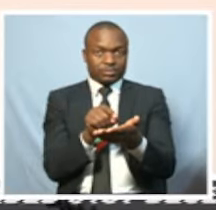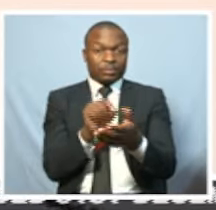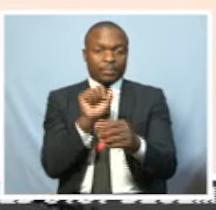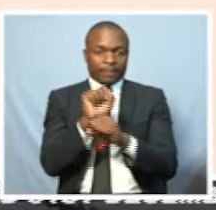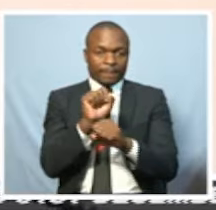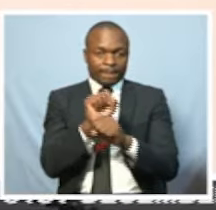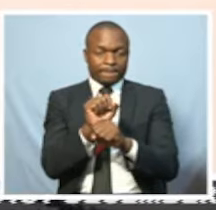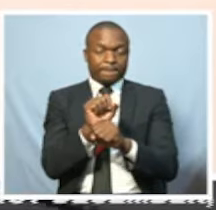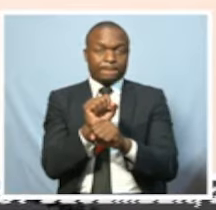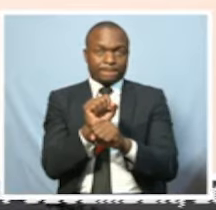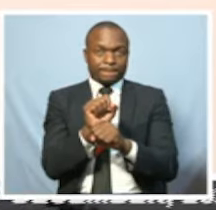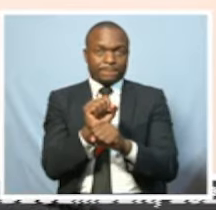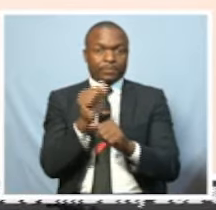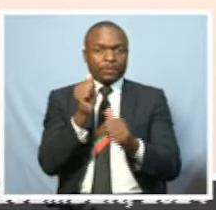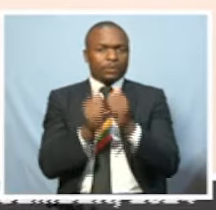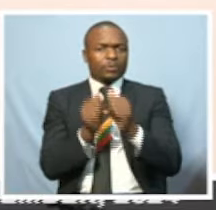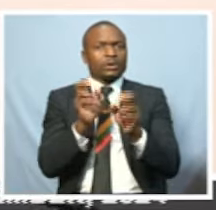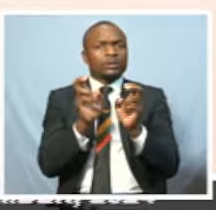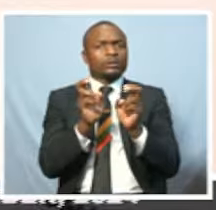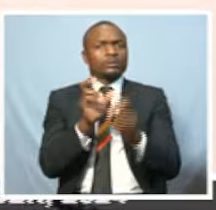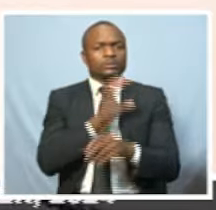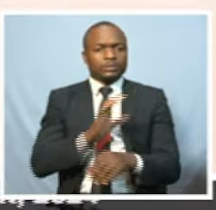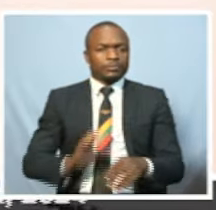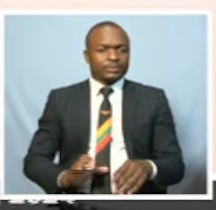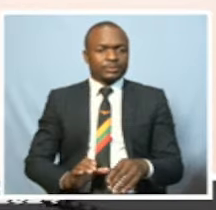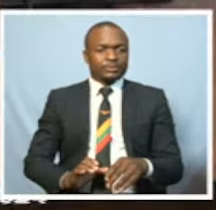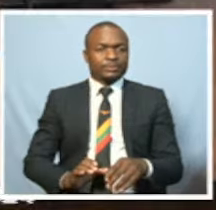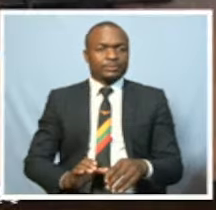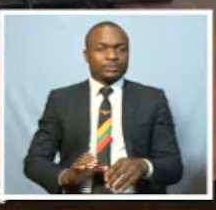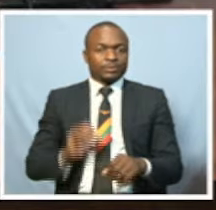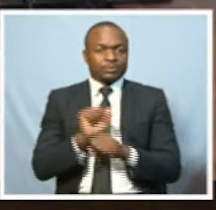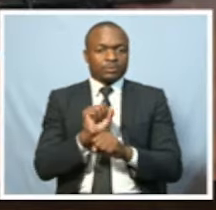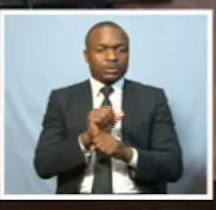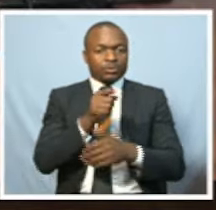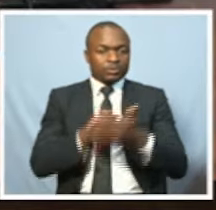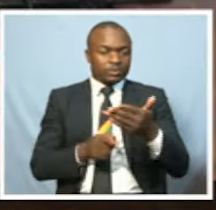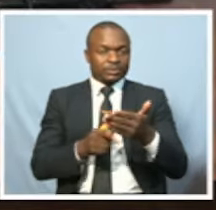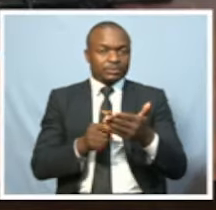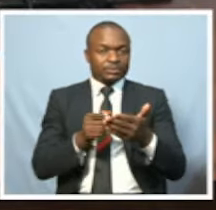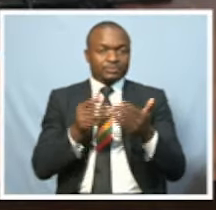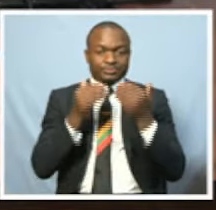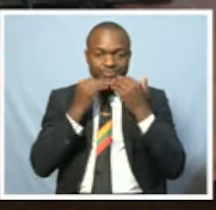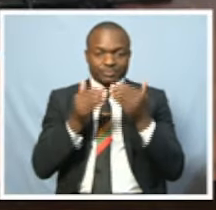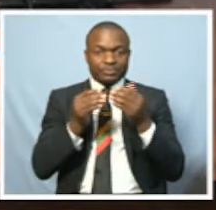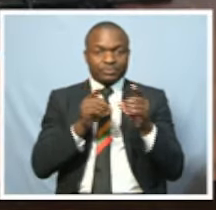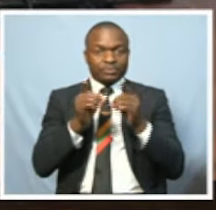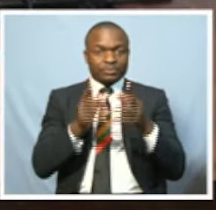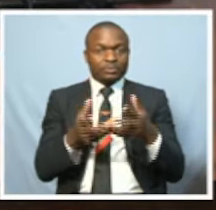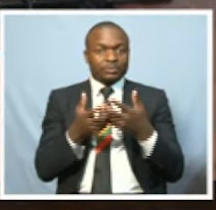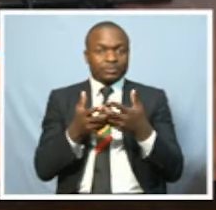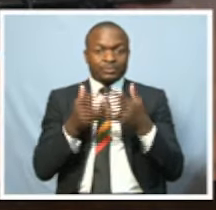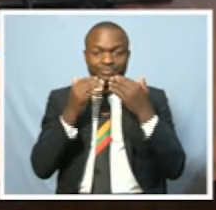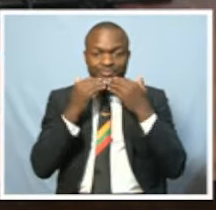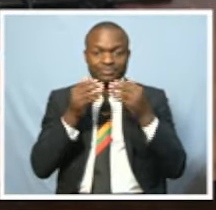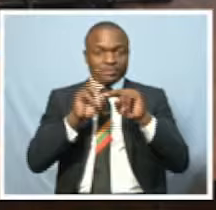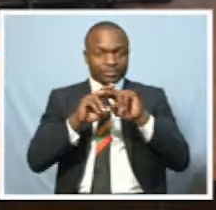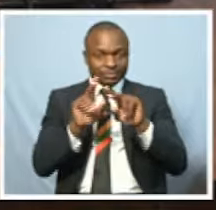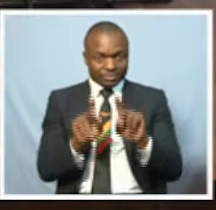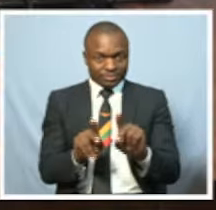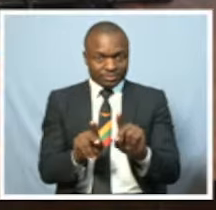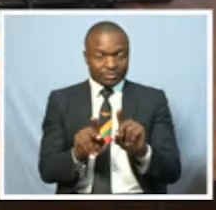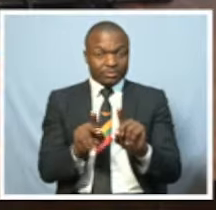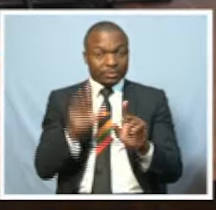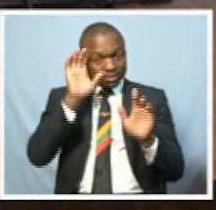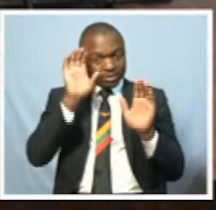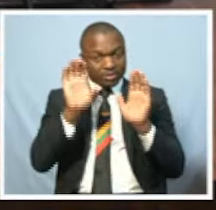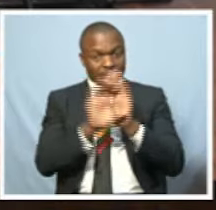works that were done. Which contractor did which parts? Thank you. Yes, Director Engineering. Thank you, Chair. The